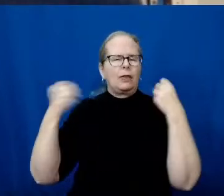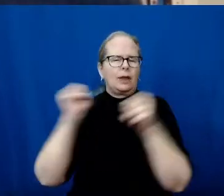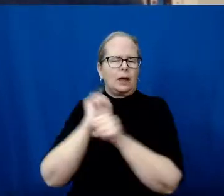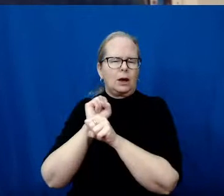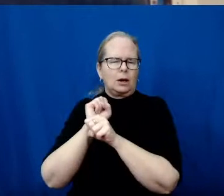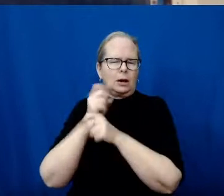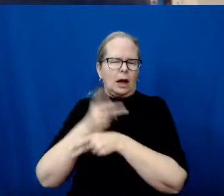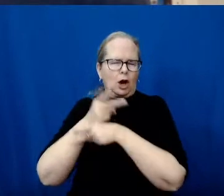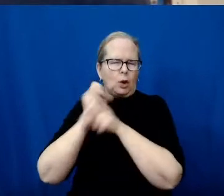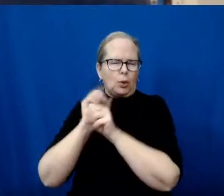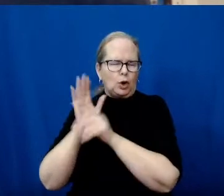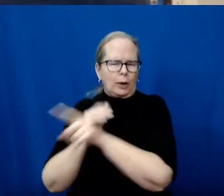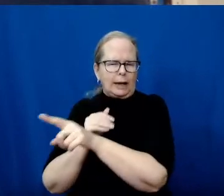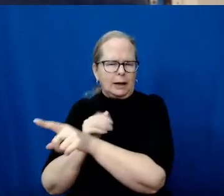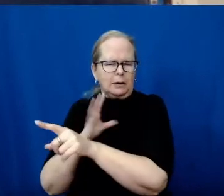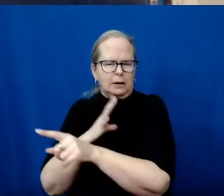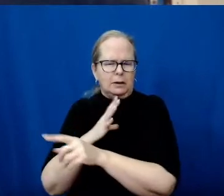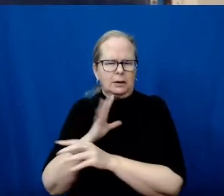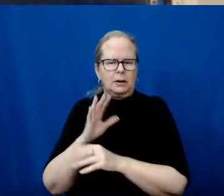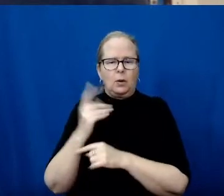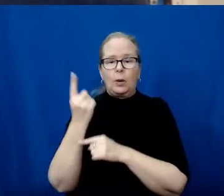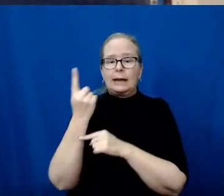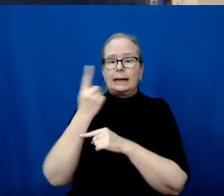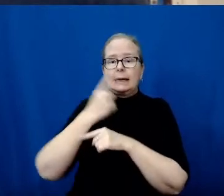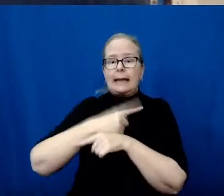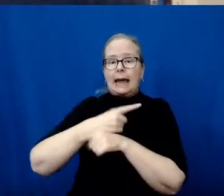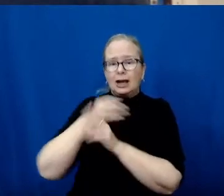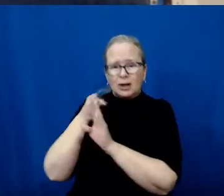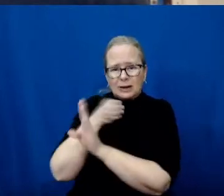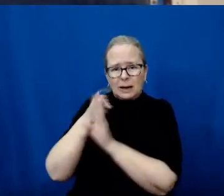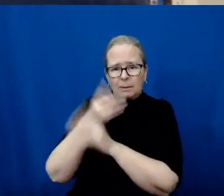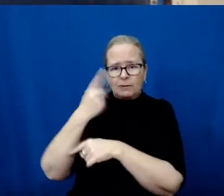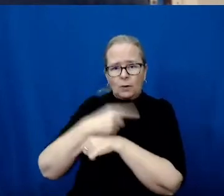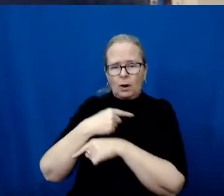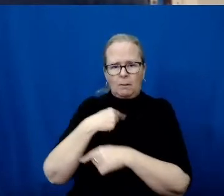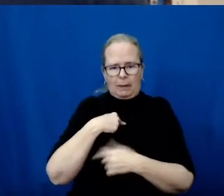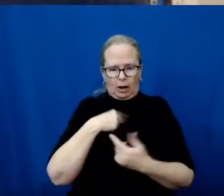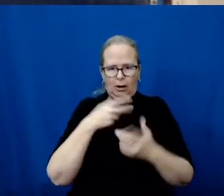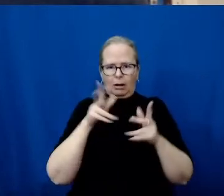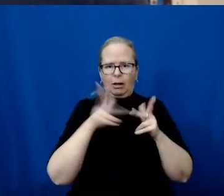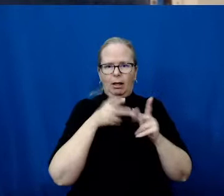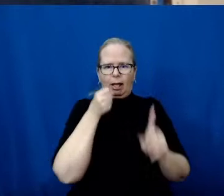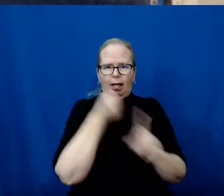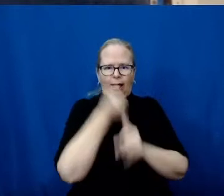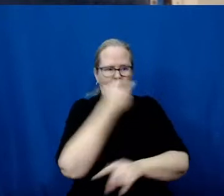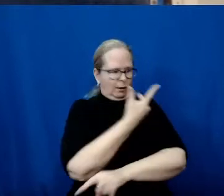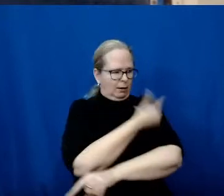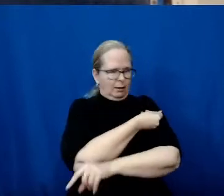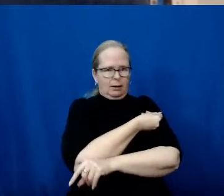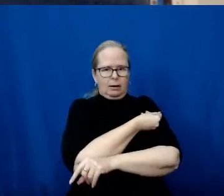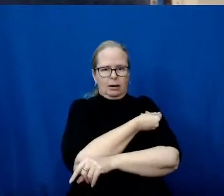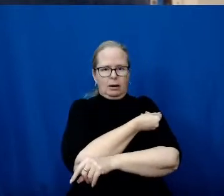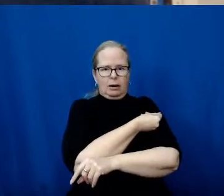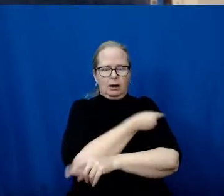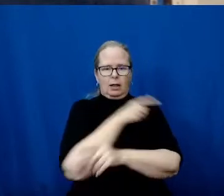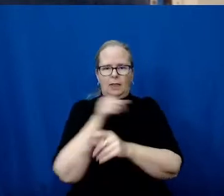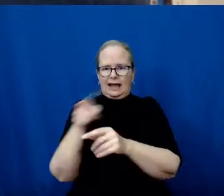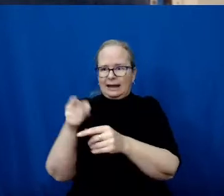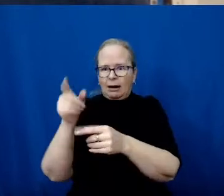becoming symptomatic. The kids received their second dose a few days before, so I think they